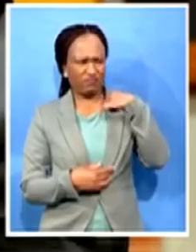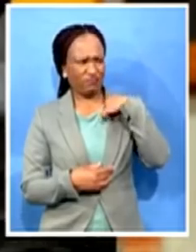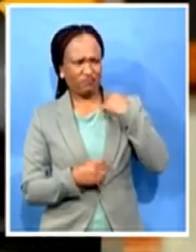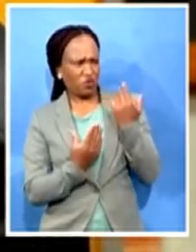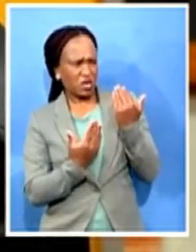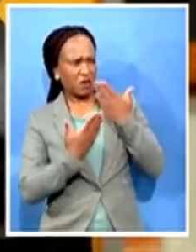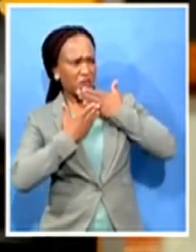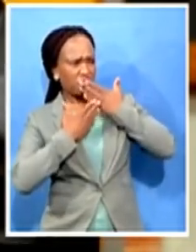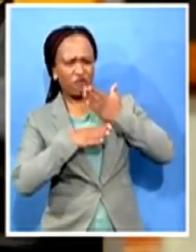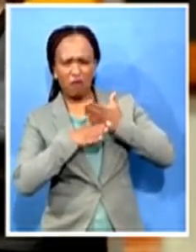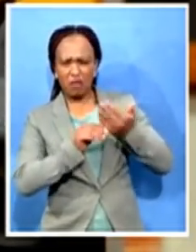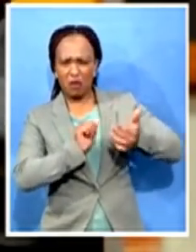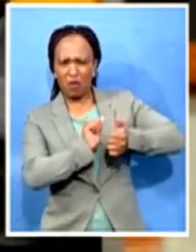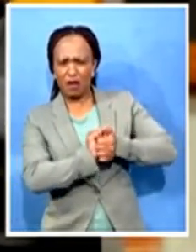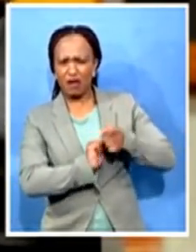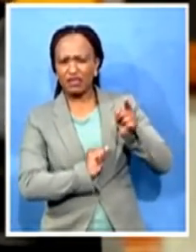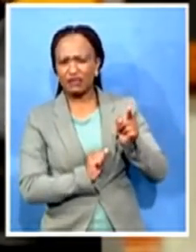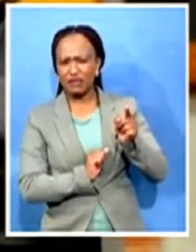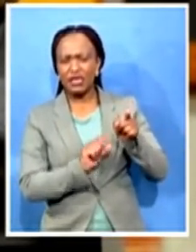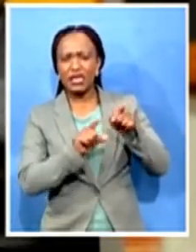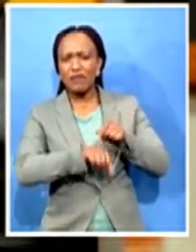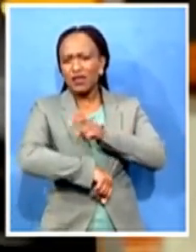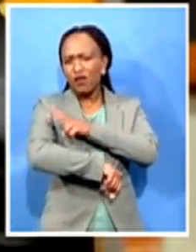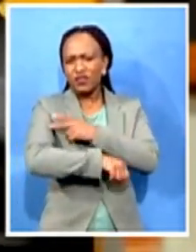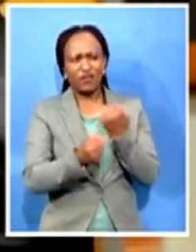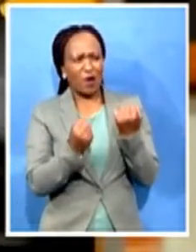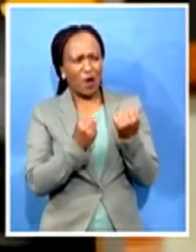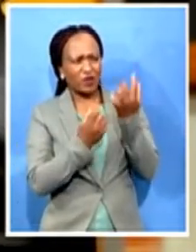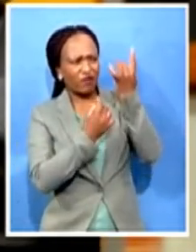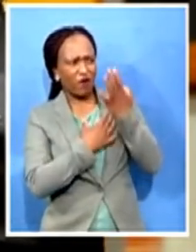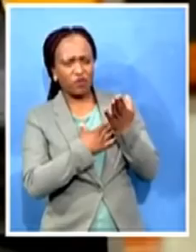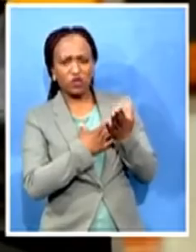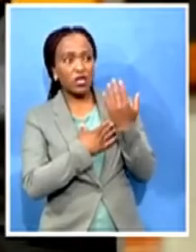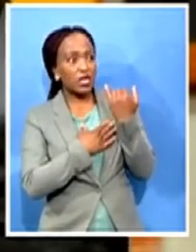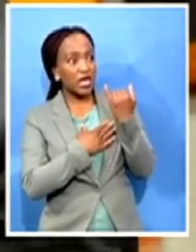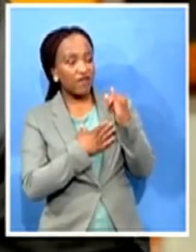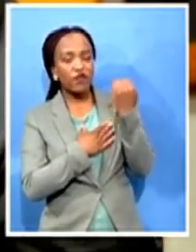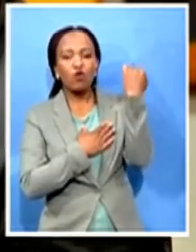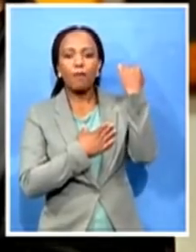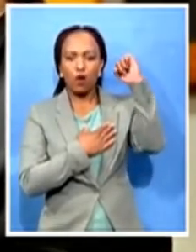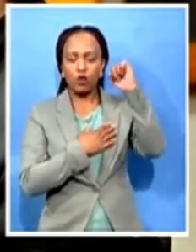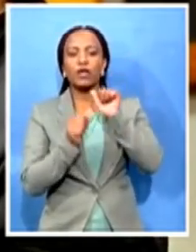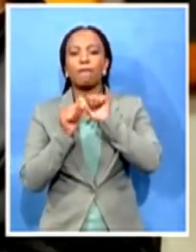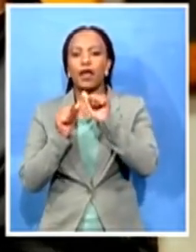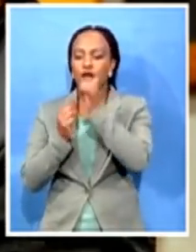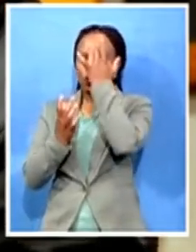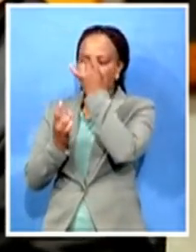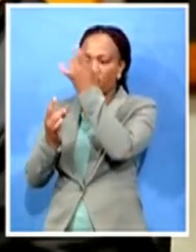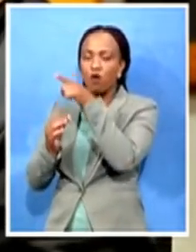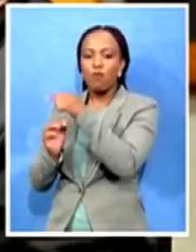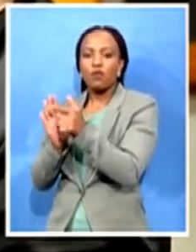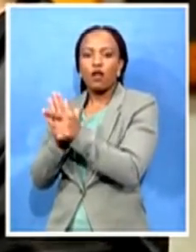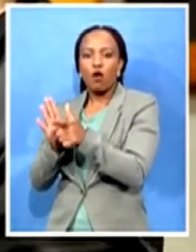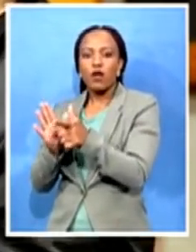and officers of the court. If you're going to oppose, then notify your colleague beforehand and say, look, I'm either taking a point